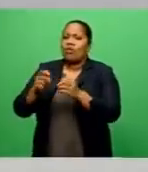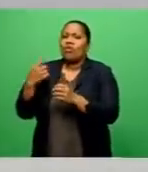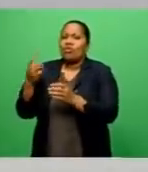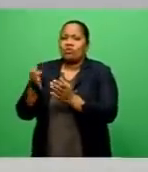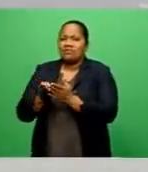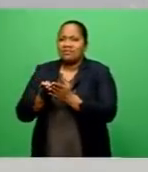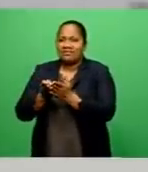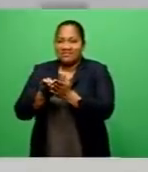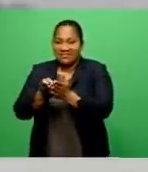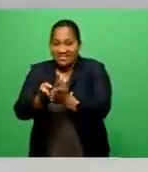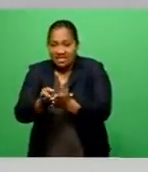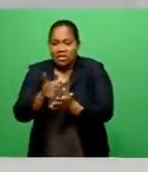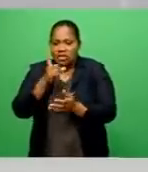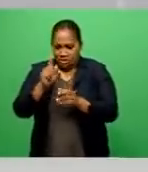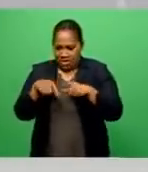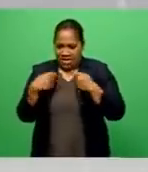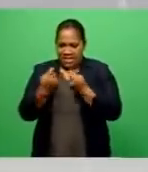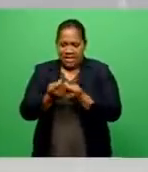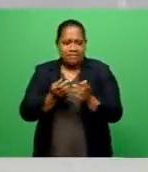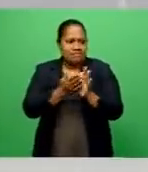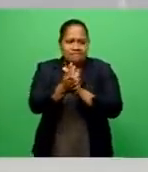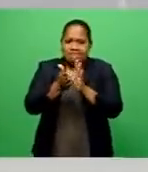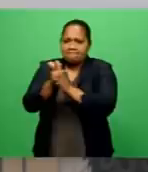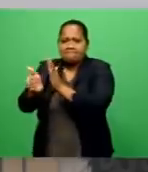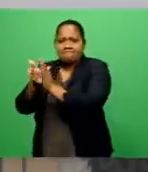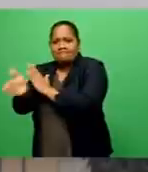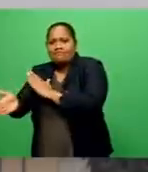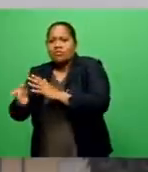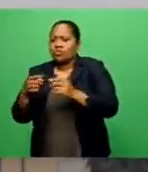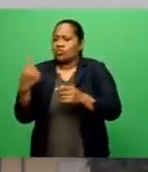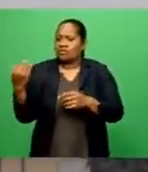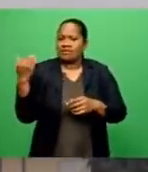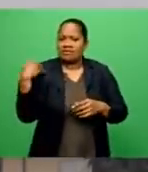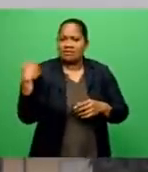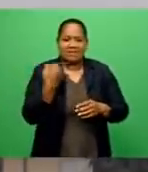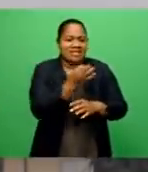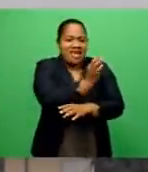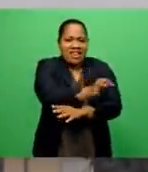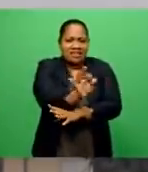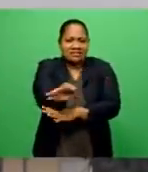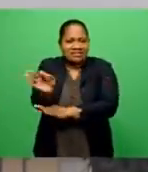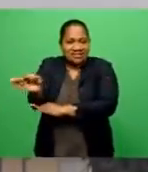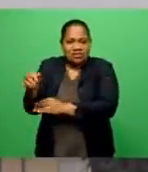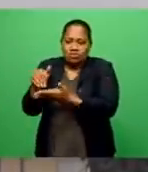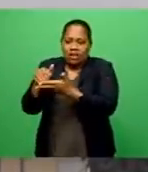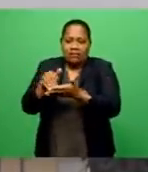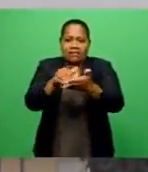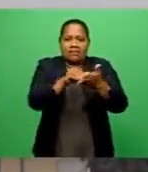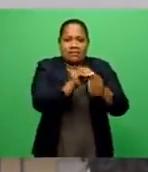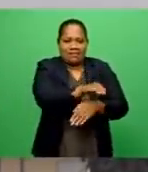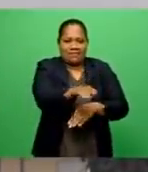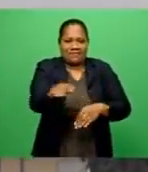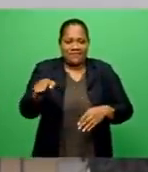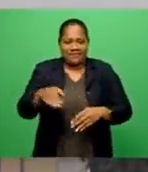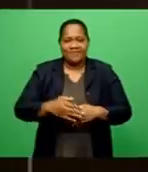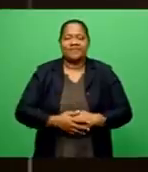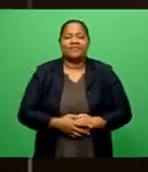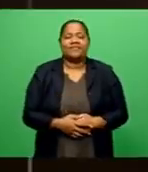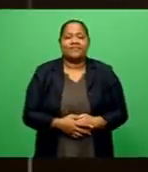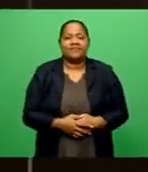the deployment of their teams to assist those affected in maritime islands. Koritandulala, FBC